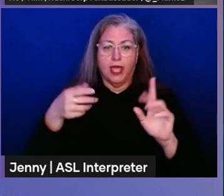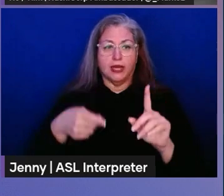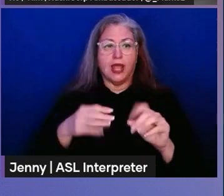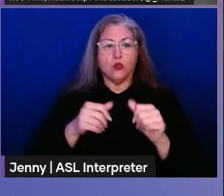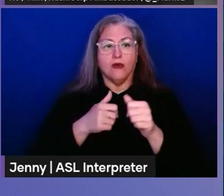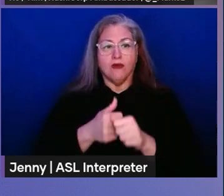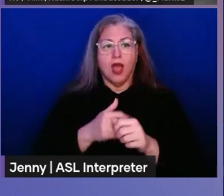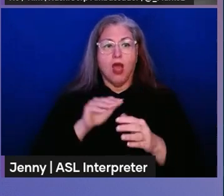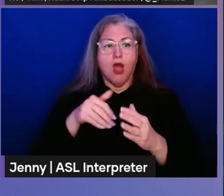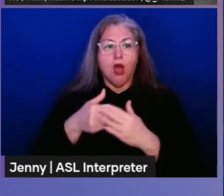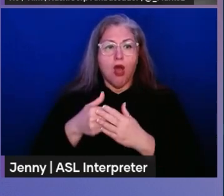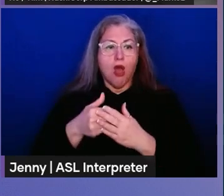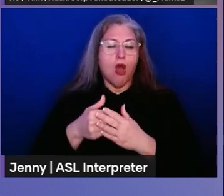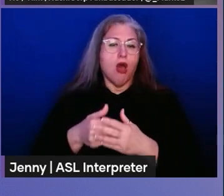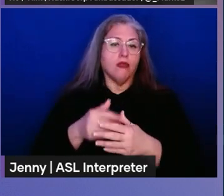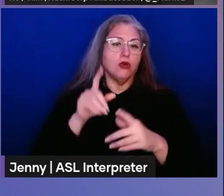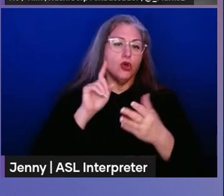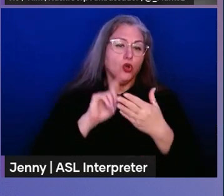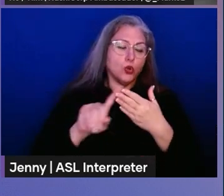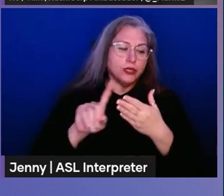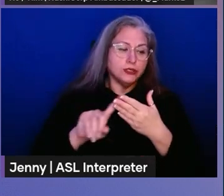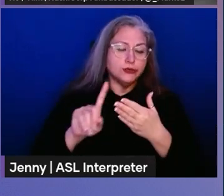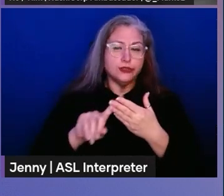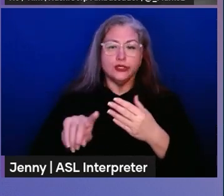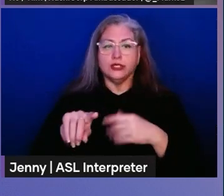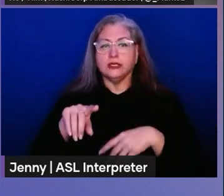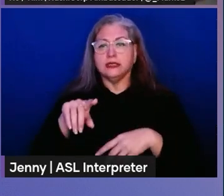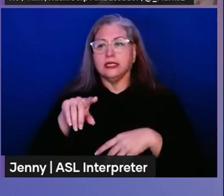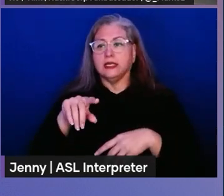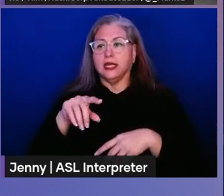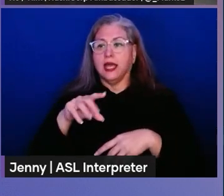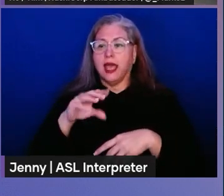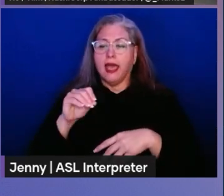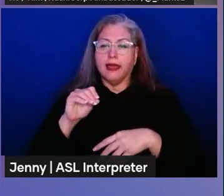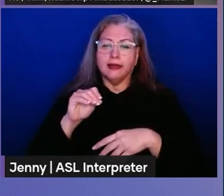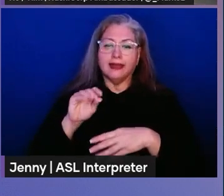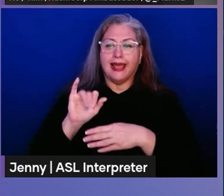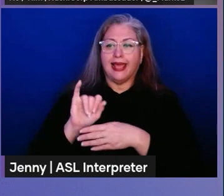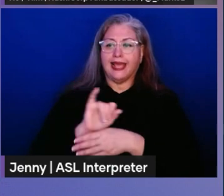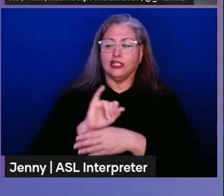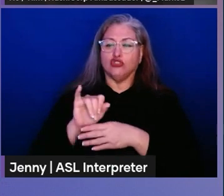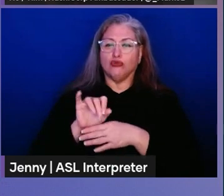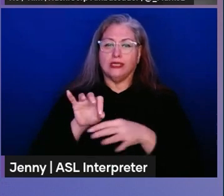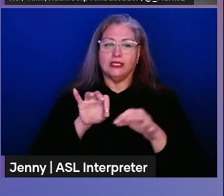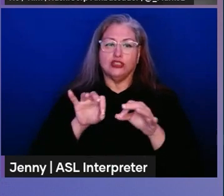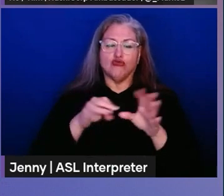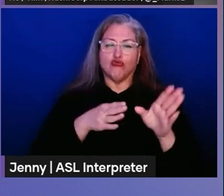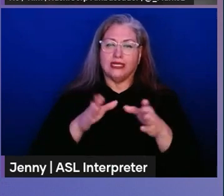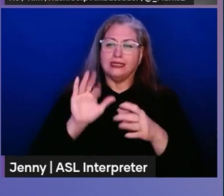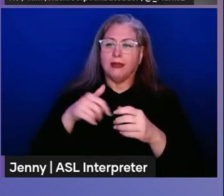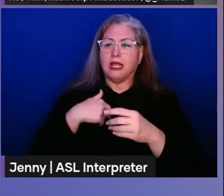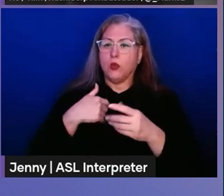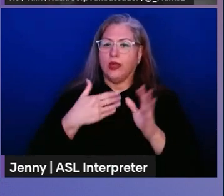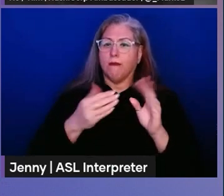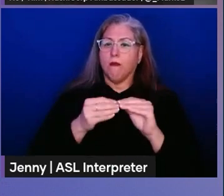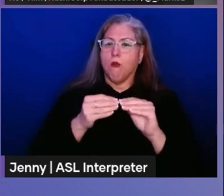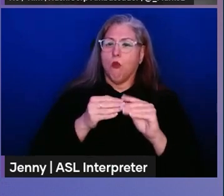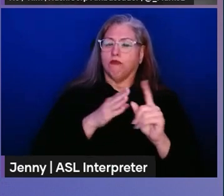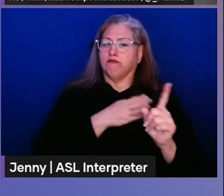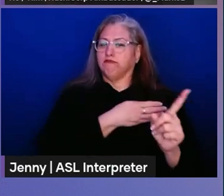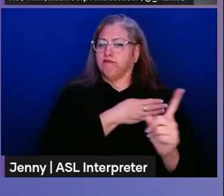Gartner research and all the kind of industry direction, it seems like we're kind of heading towards that way. So,